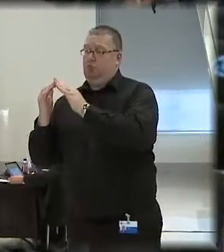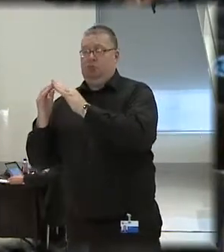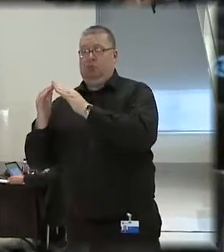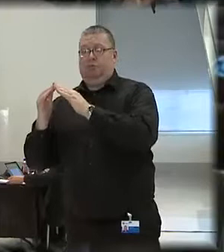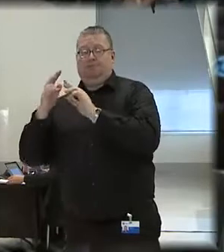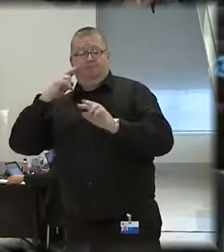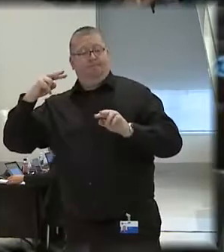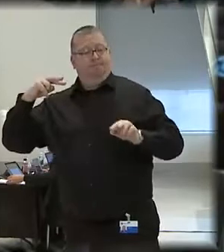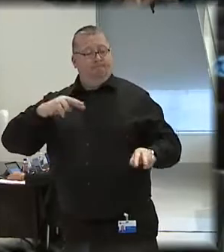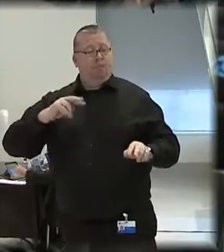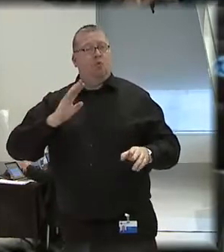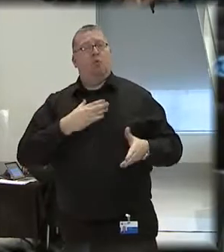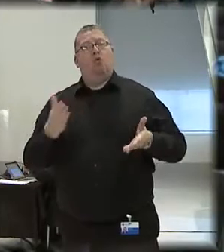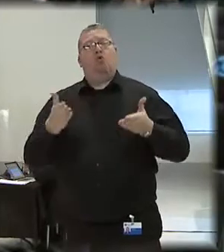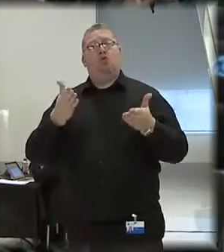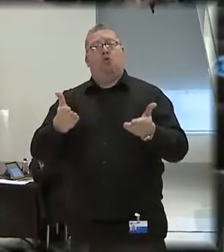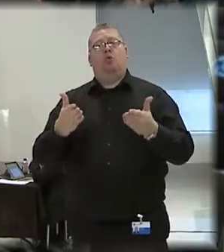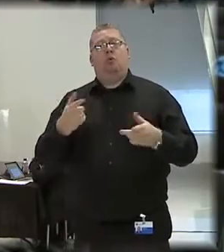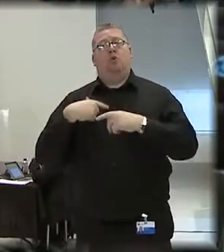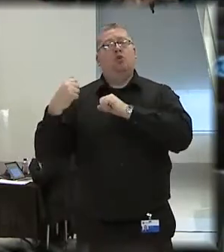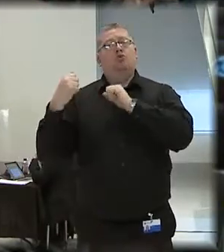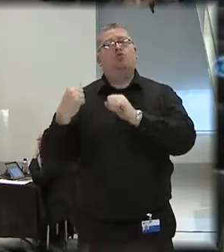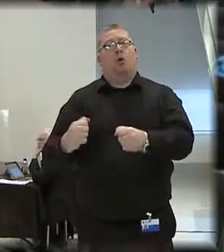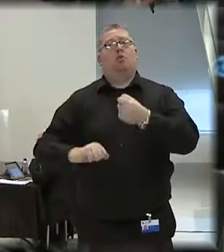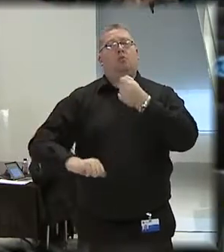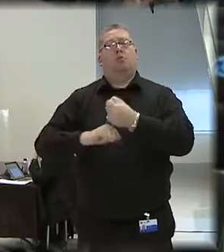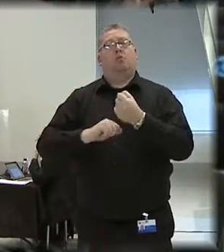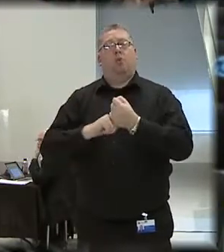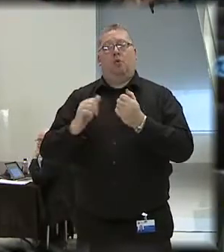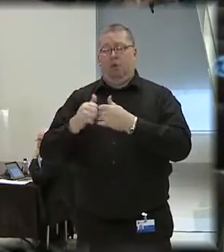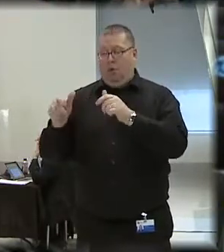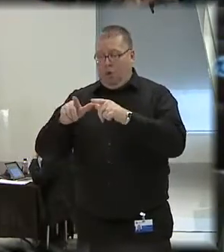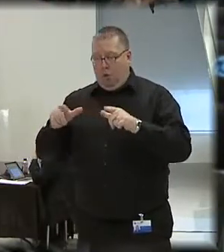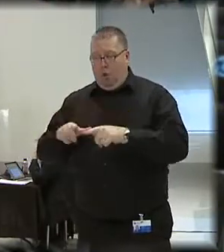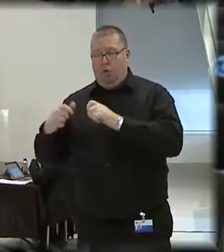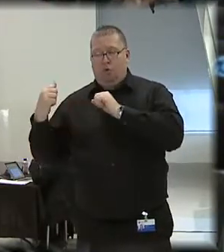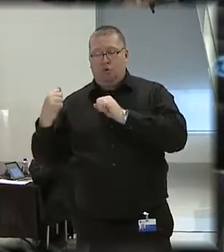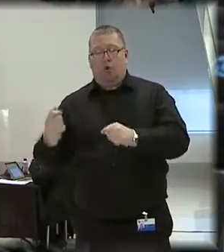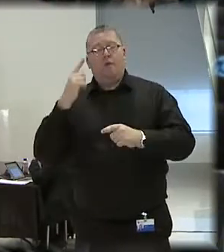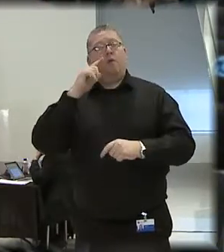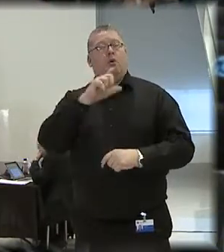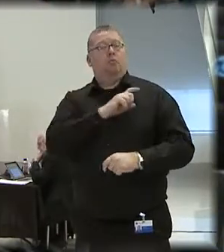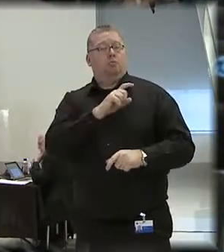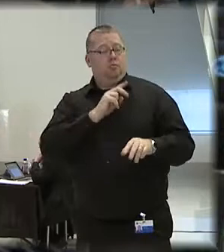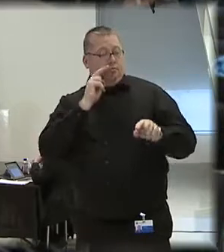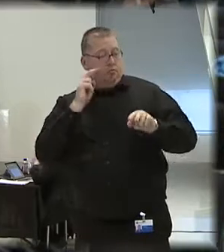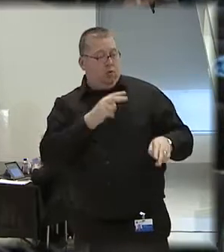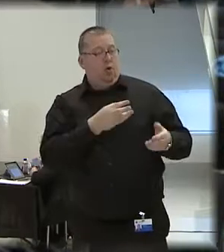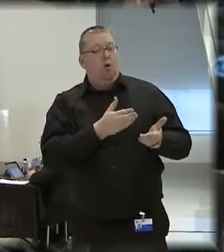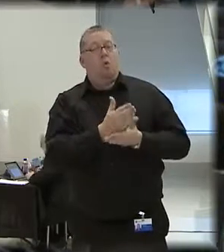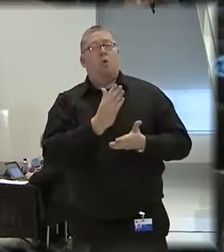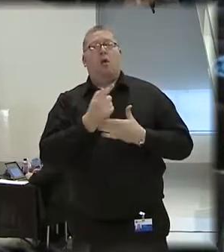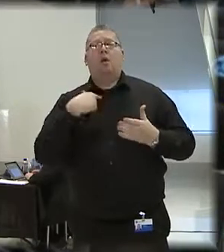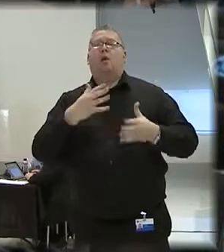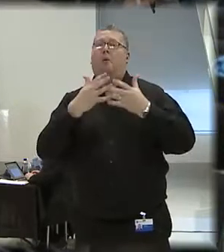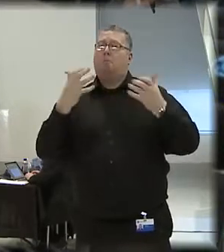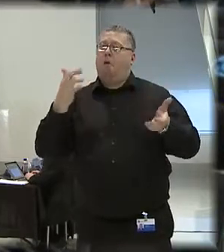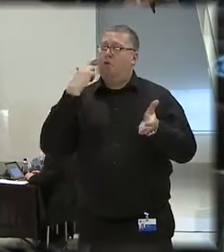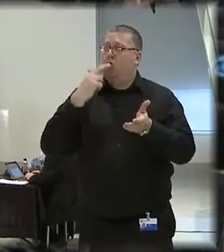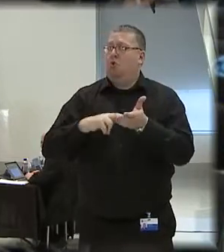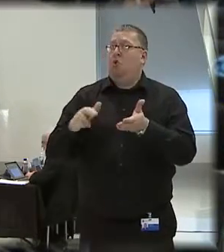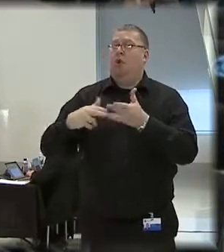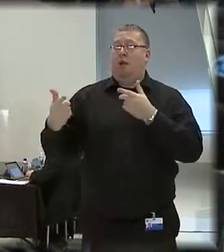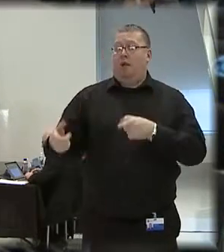urge the expansion of a strong, empowered state and local level civilian control over law enforcement nationwide. There's been much research done